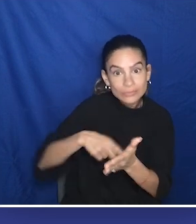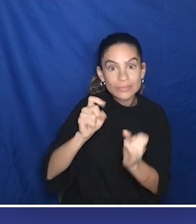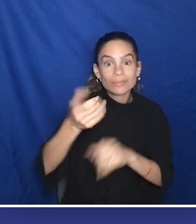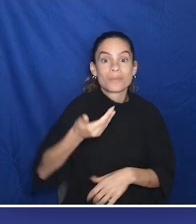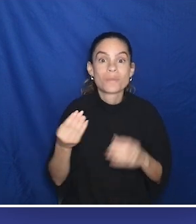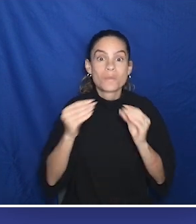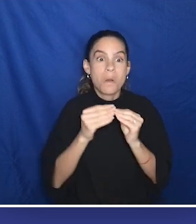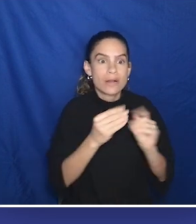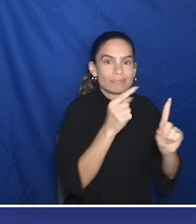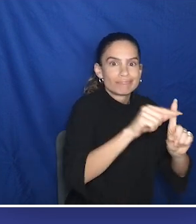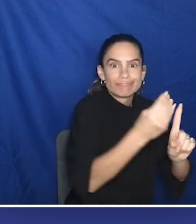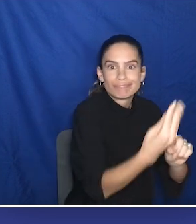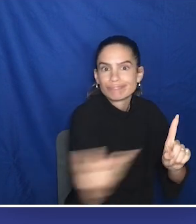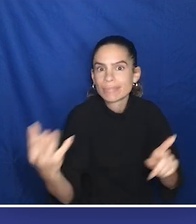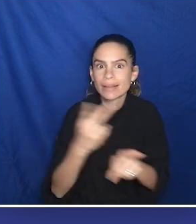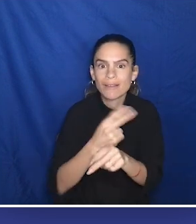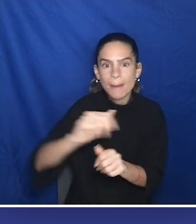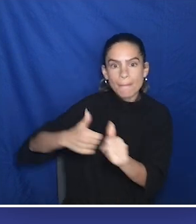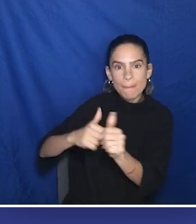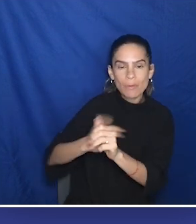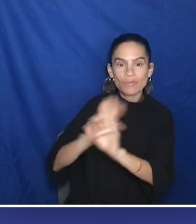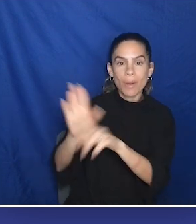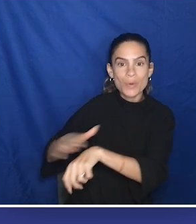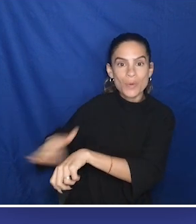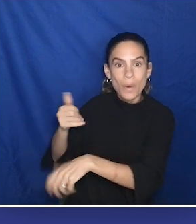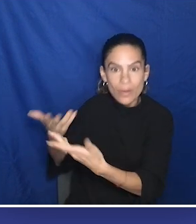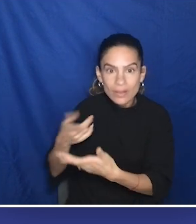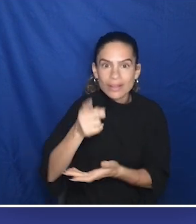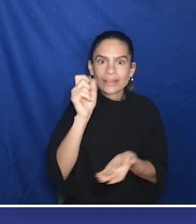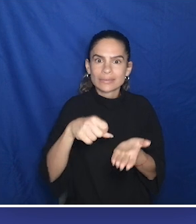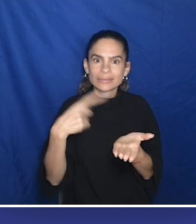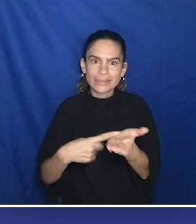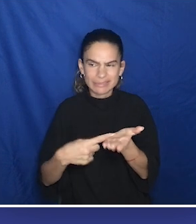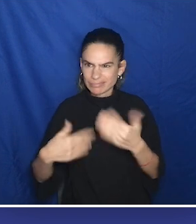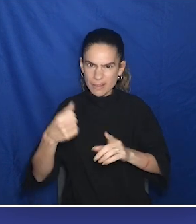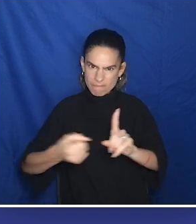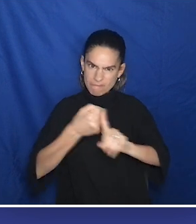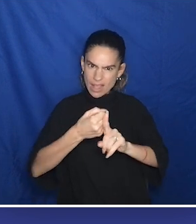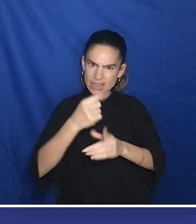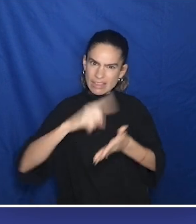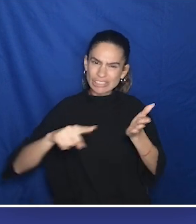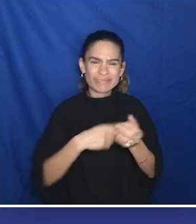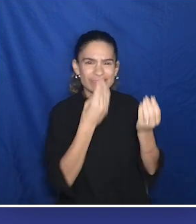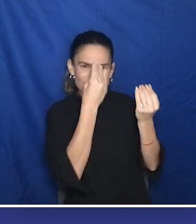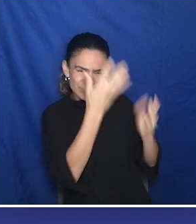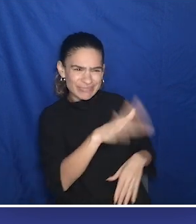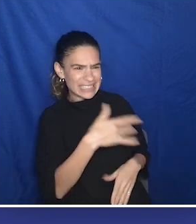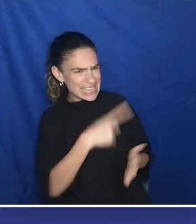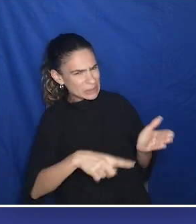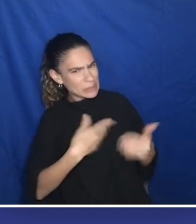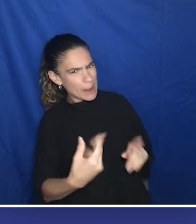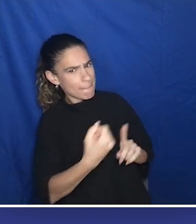more than one caregiver, and have a backup on-call caregiver. Discuss the impact of cancellations directly with the